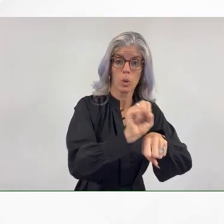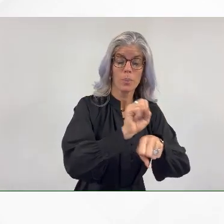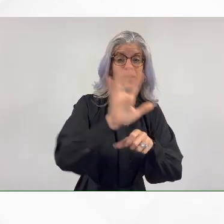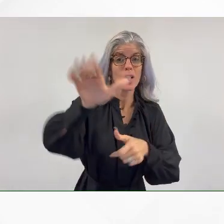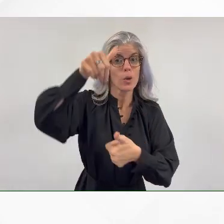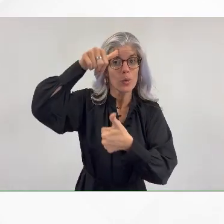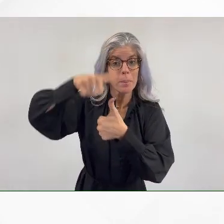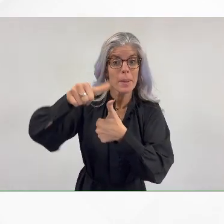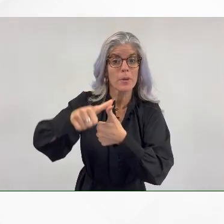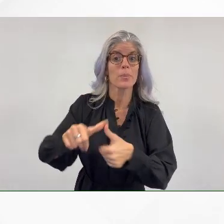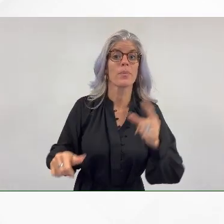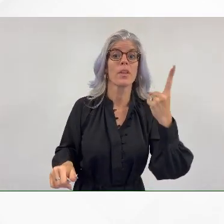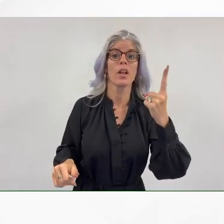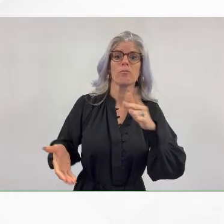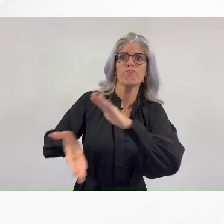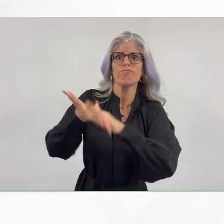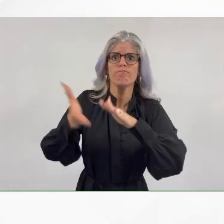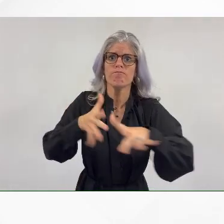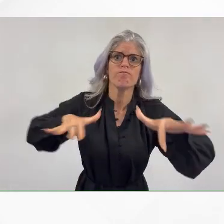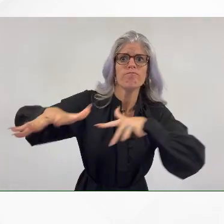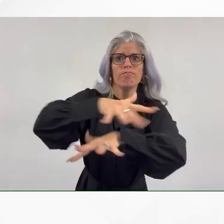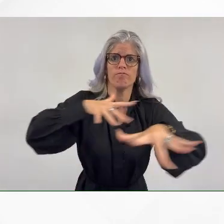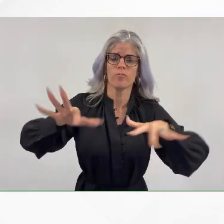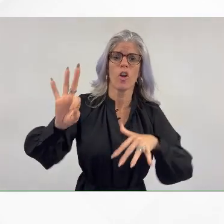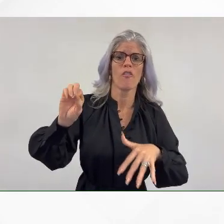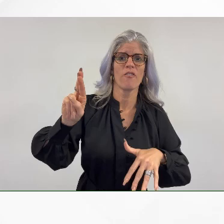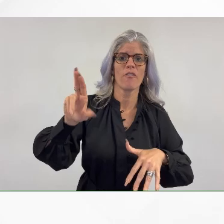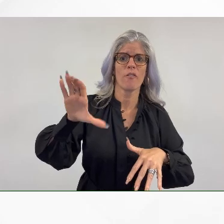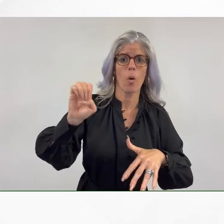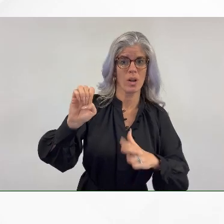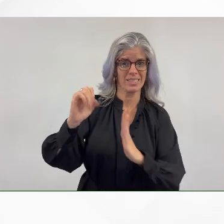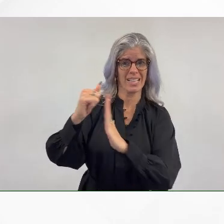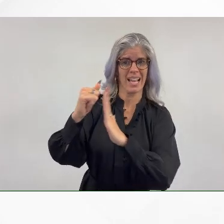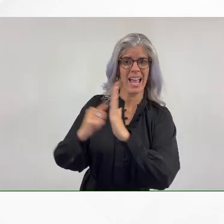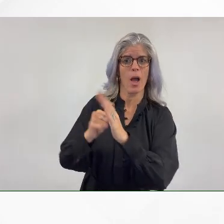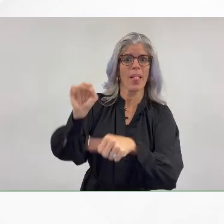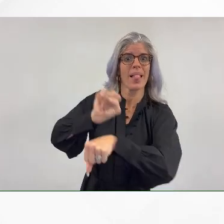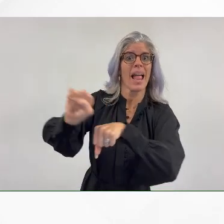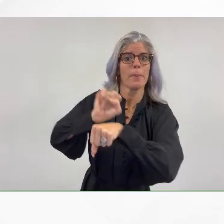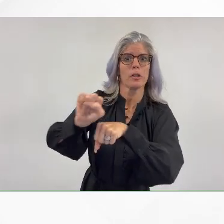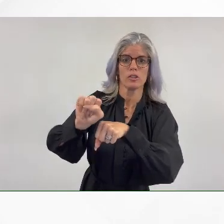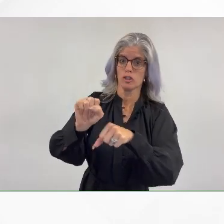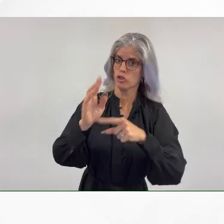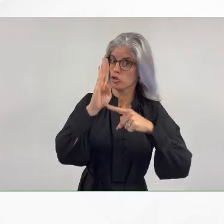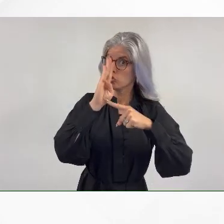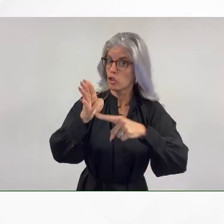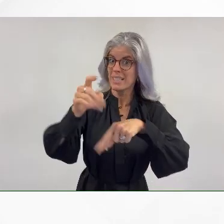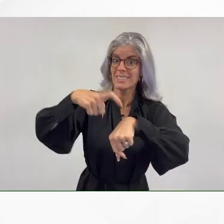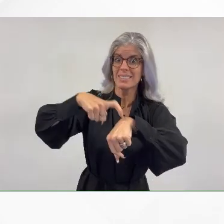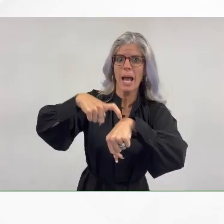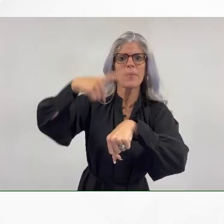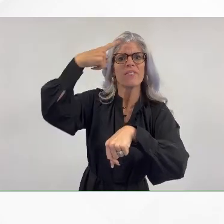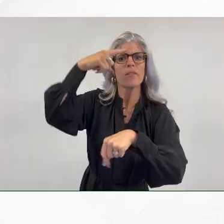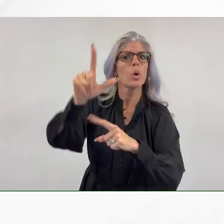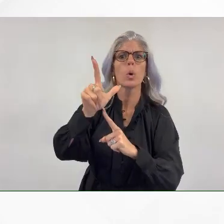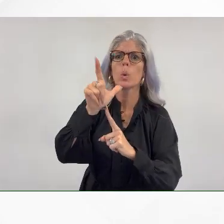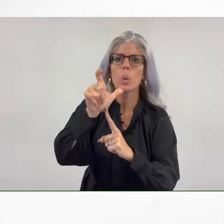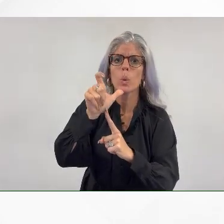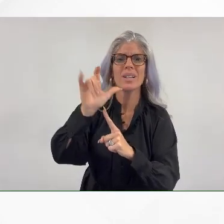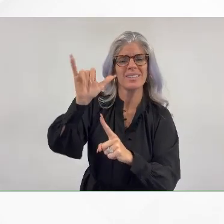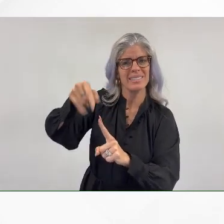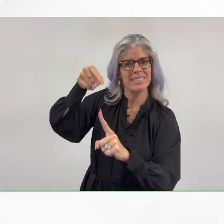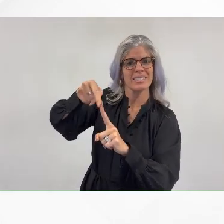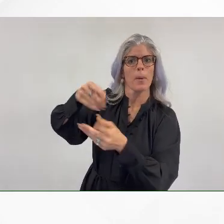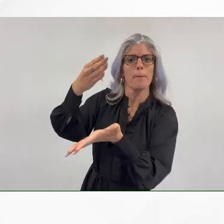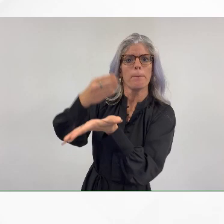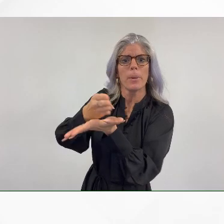event. It's important to note that temporary power restoration work that is not completed in accordance with applicable codes